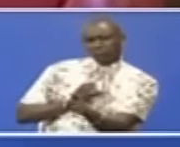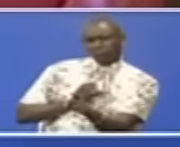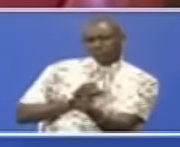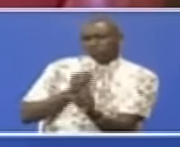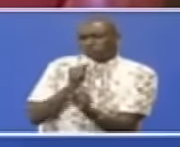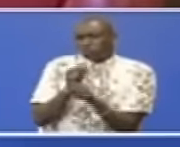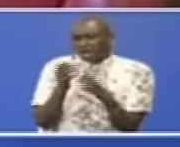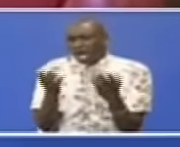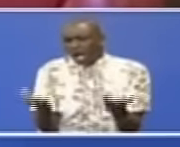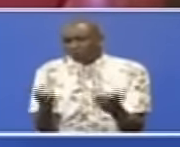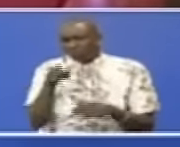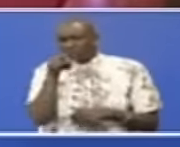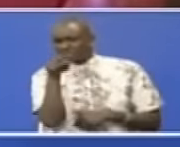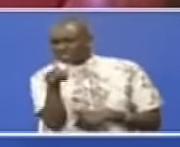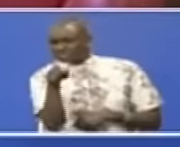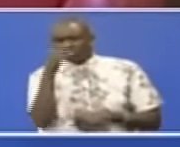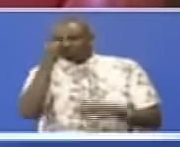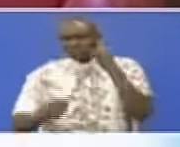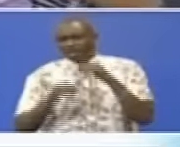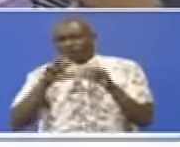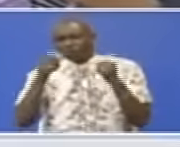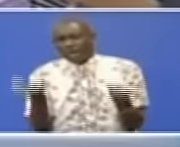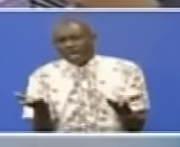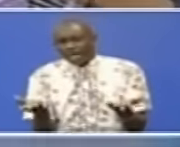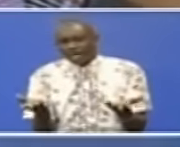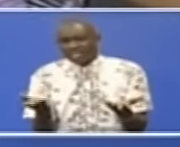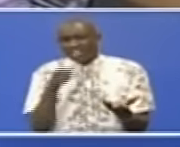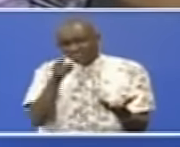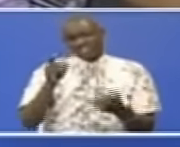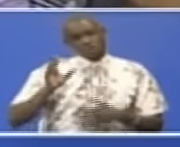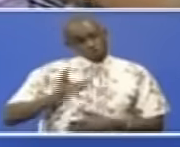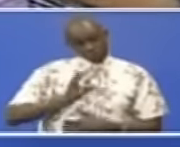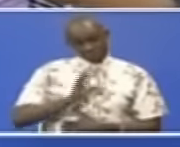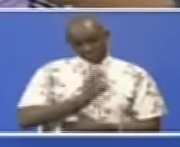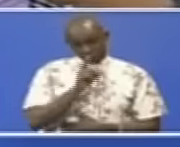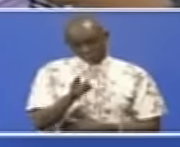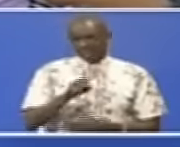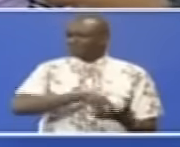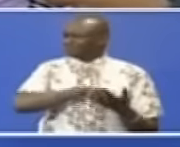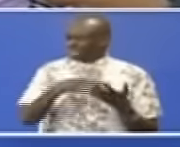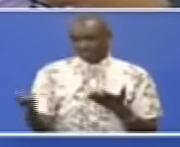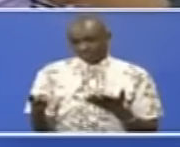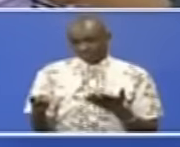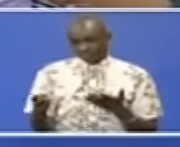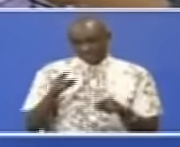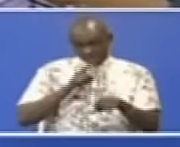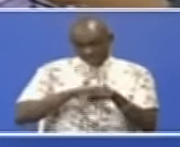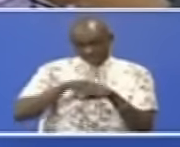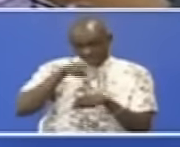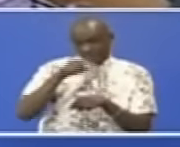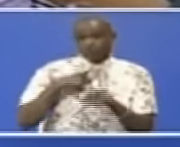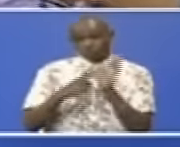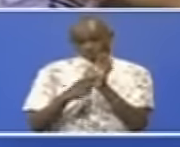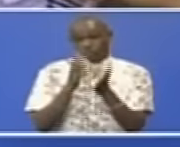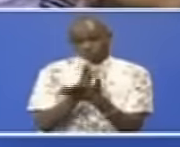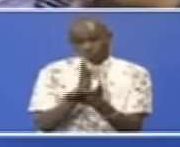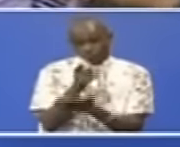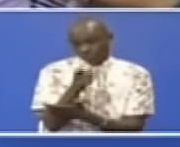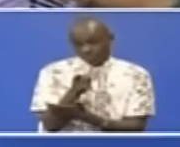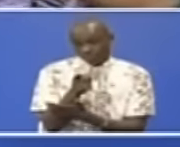coming to that kind of conclusion. This committee failed in this mandate.